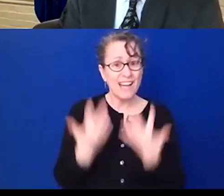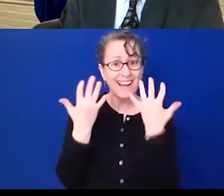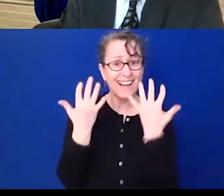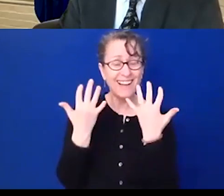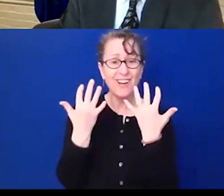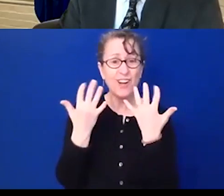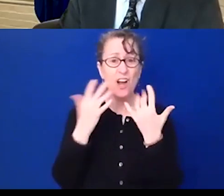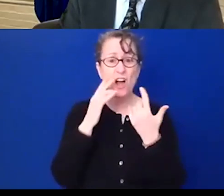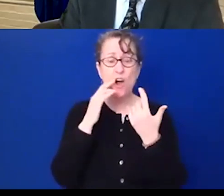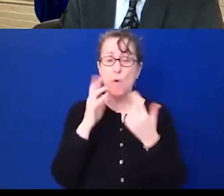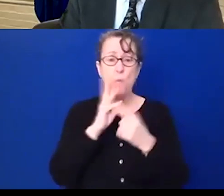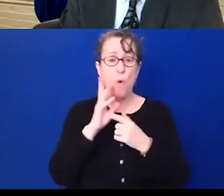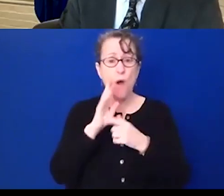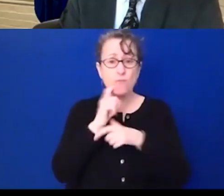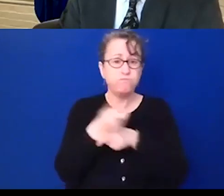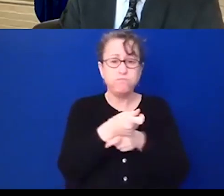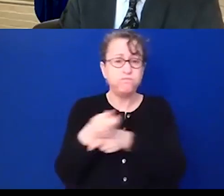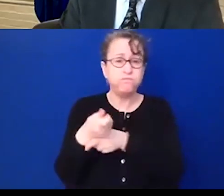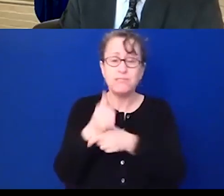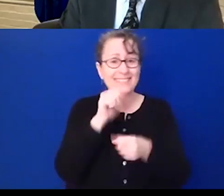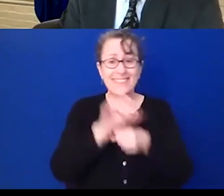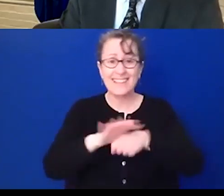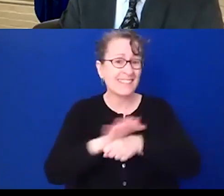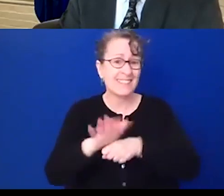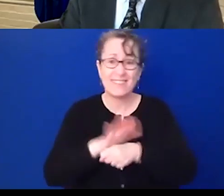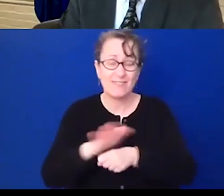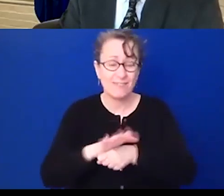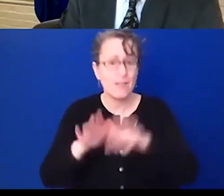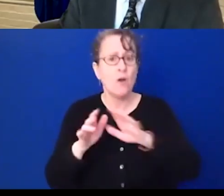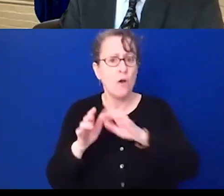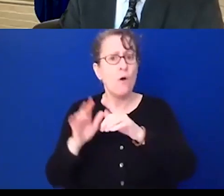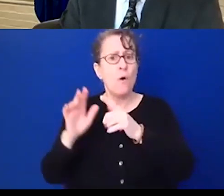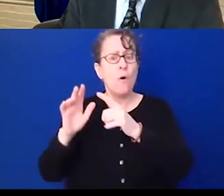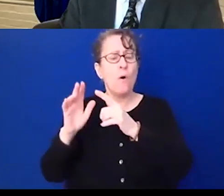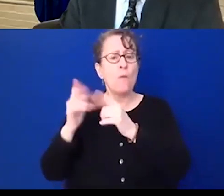would like to install a fire protection system, but there's not water.